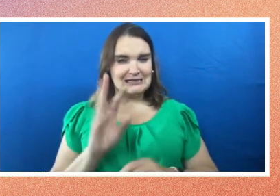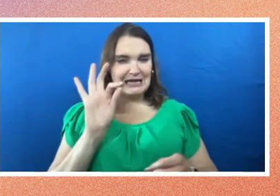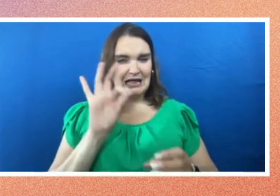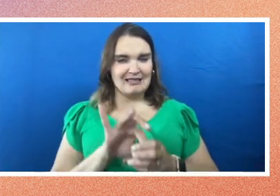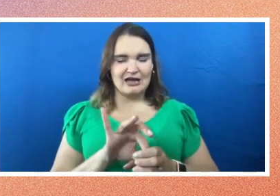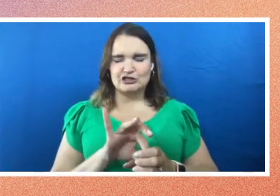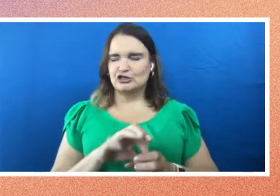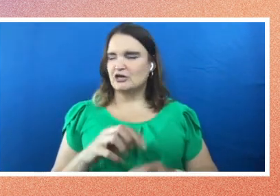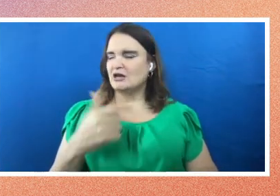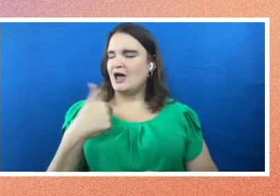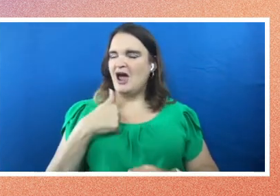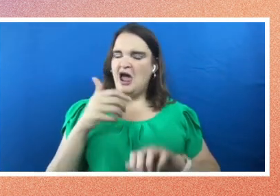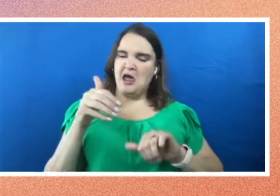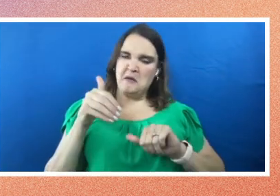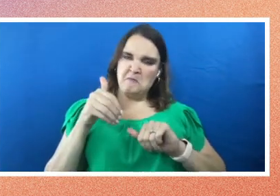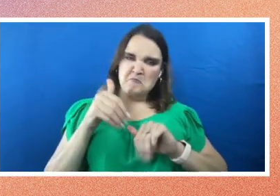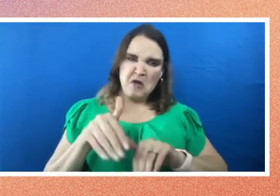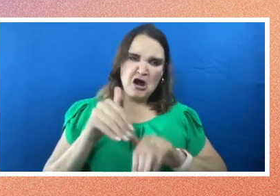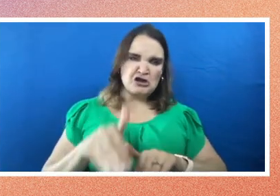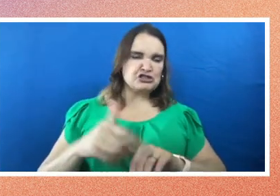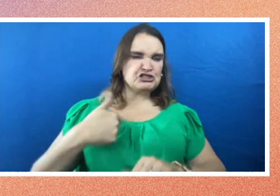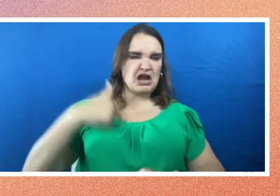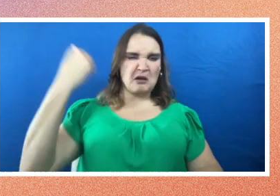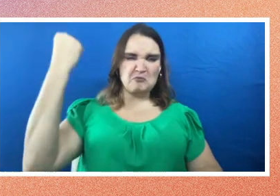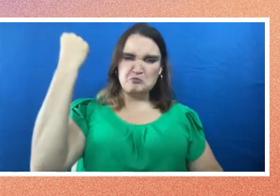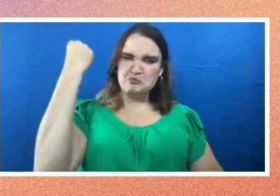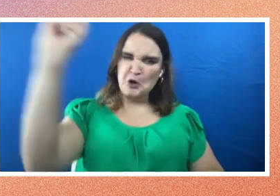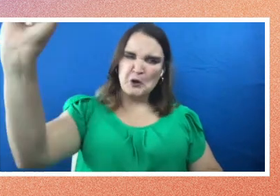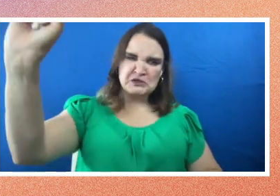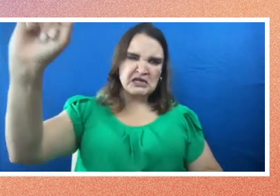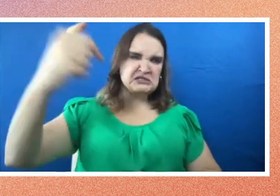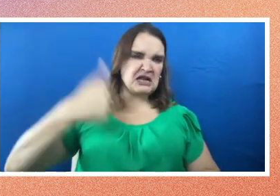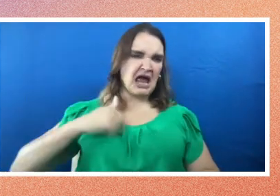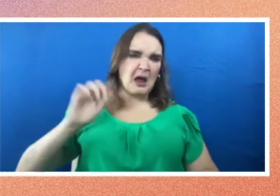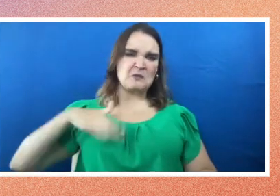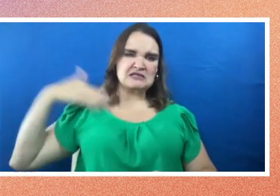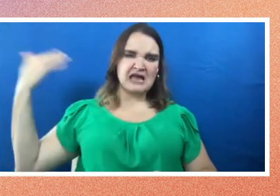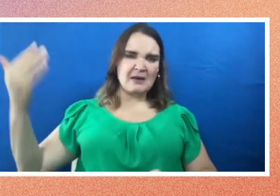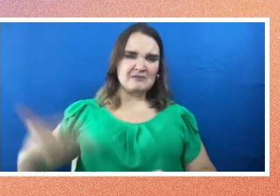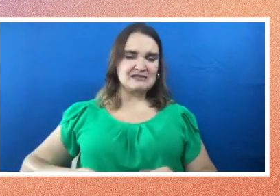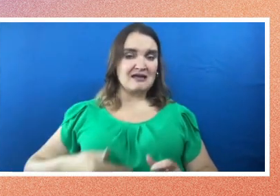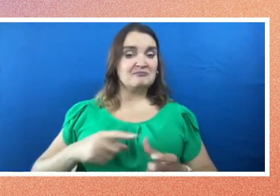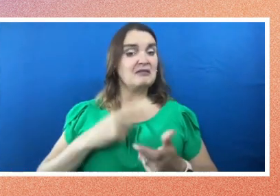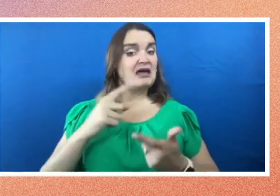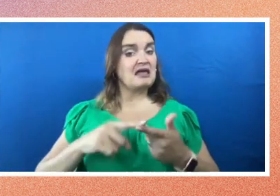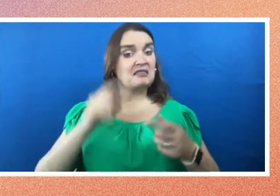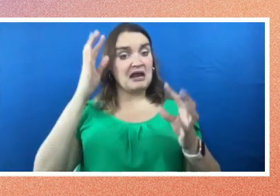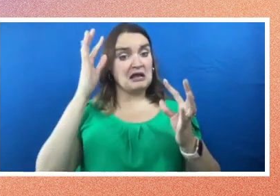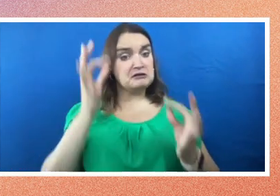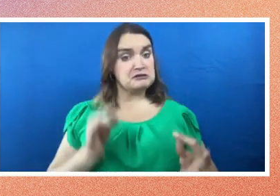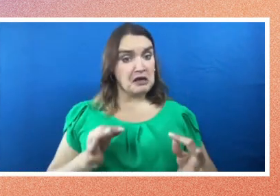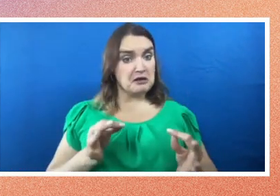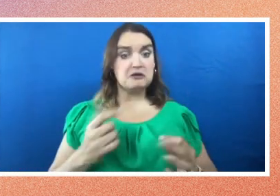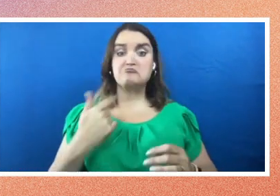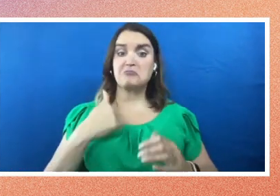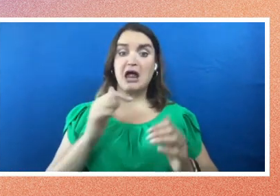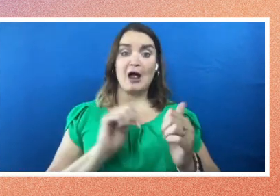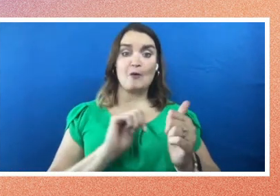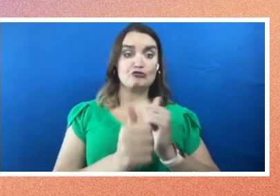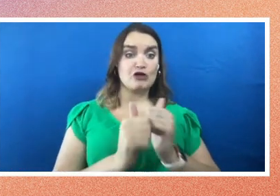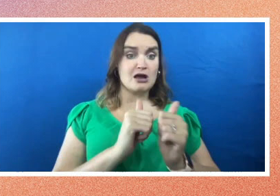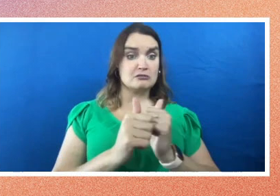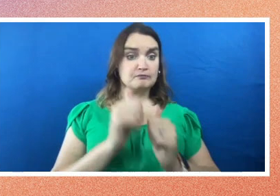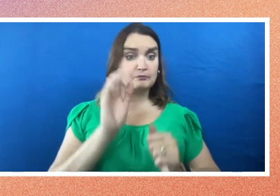and I protested, I was upset. And then I decided to run for office. And now I'm